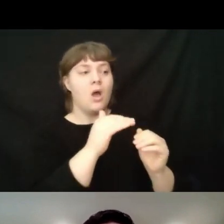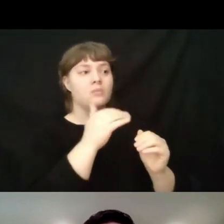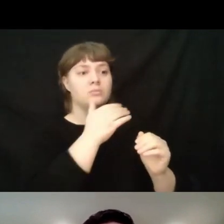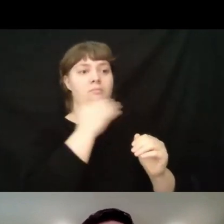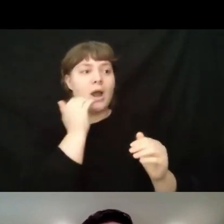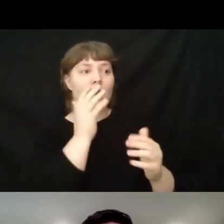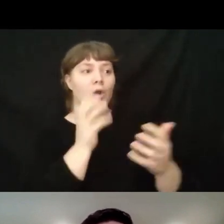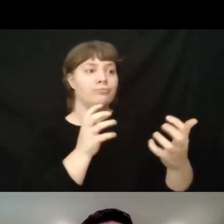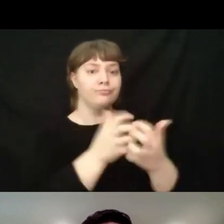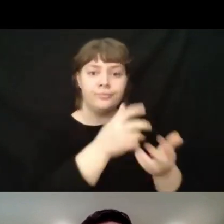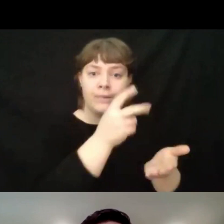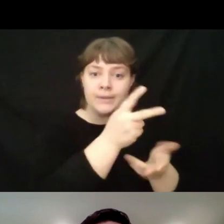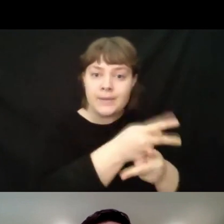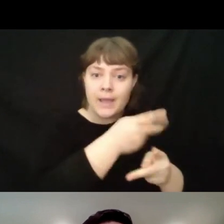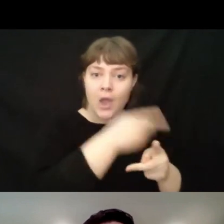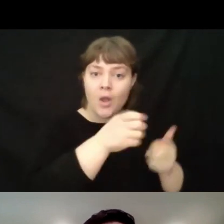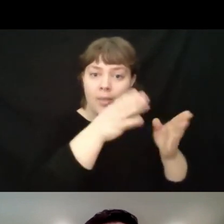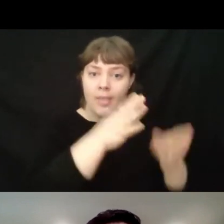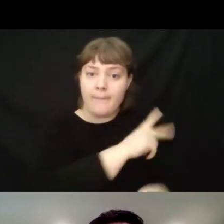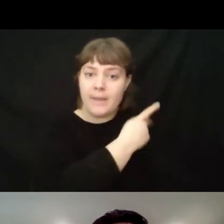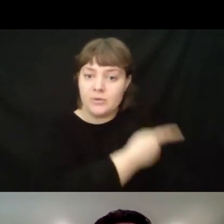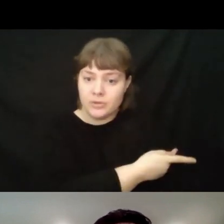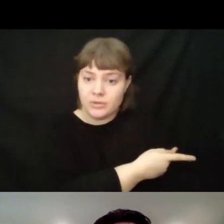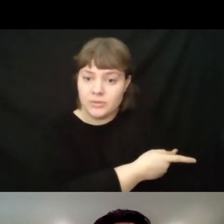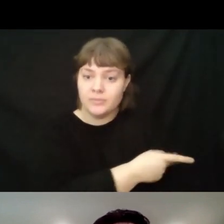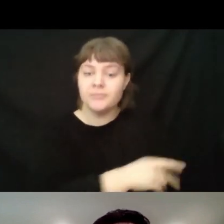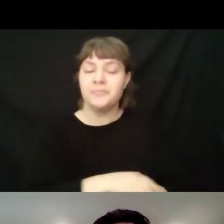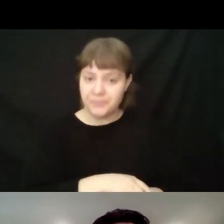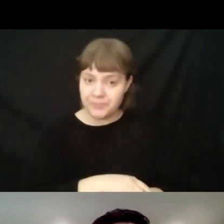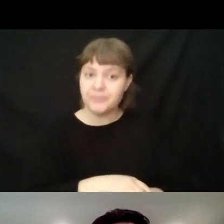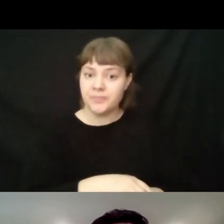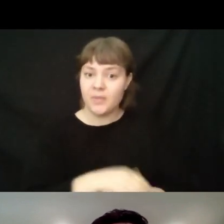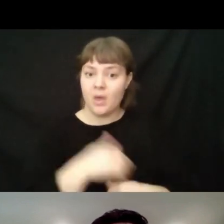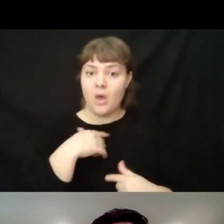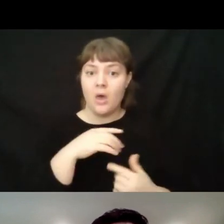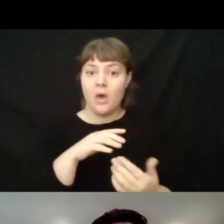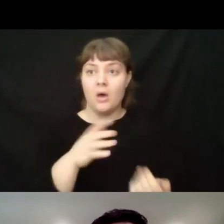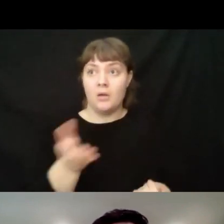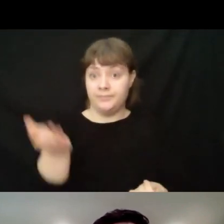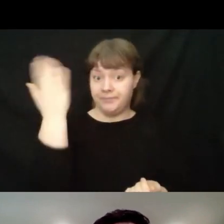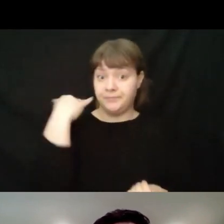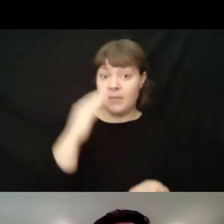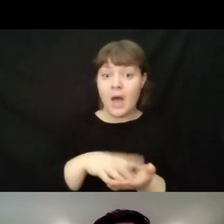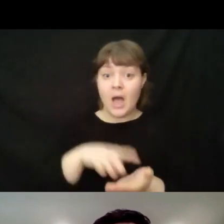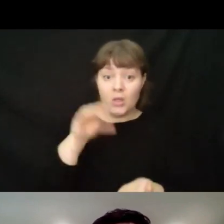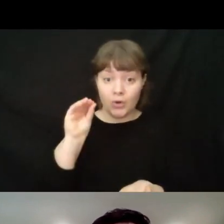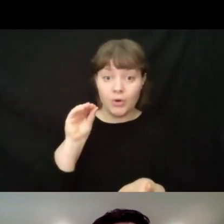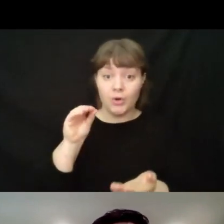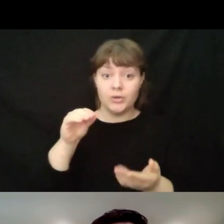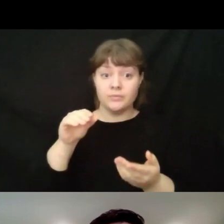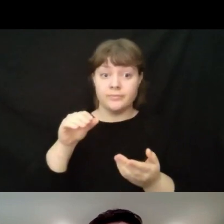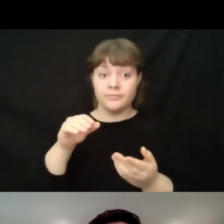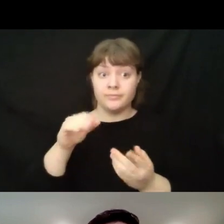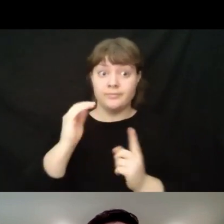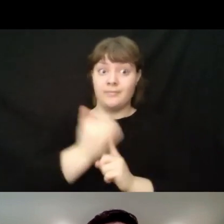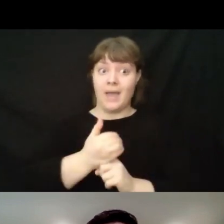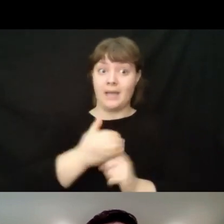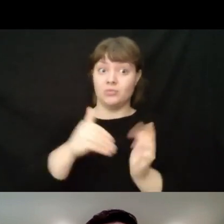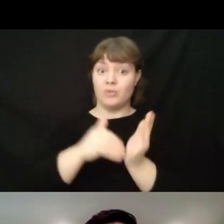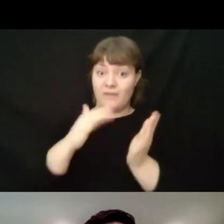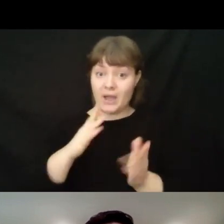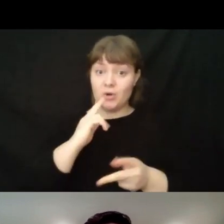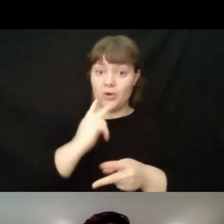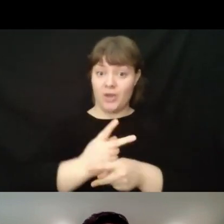the patient in front of us. I think I learned early on that as a provider, caring for cancer patients,